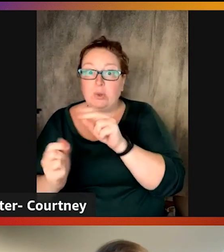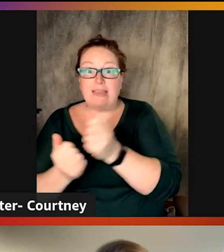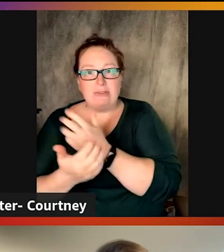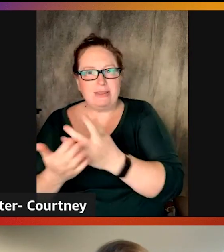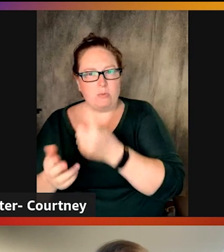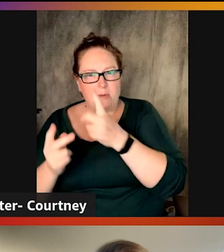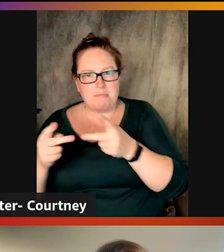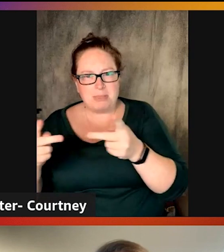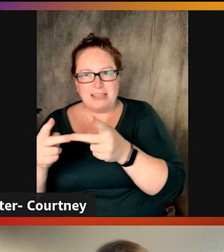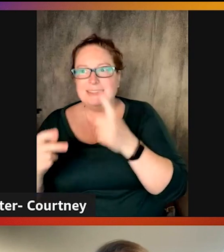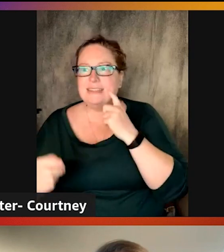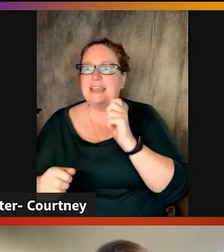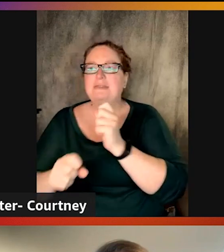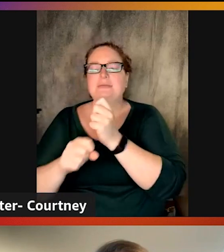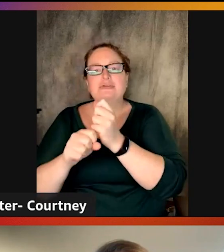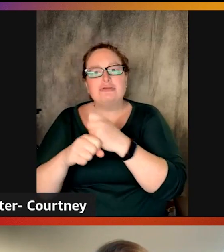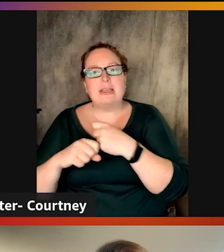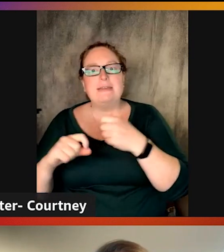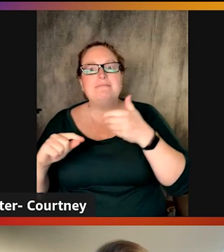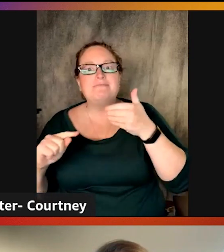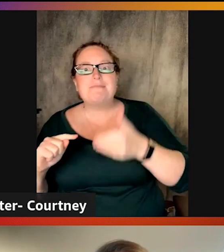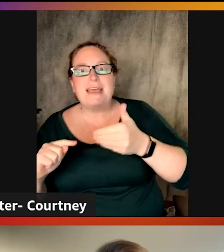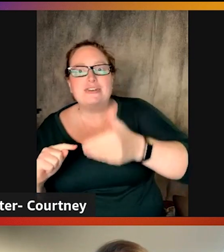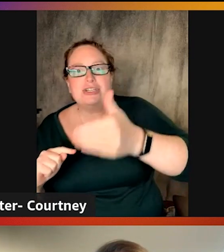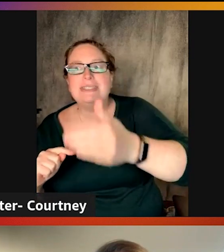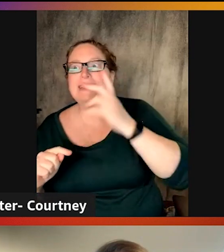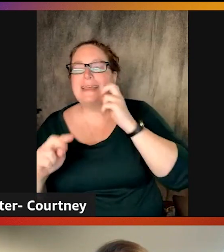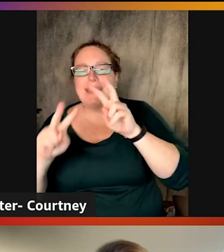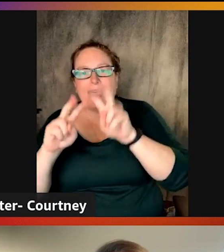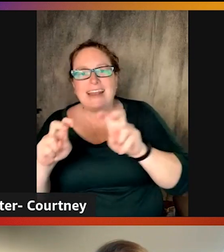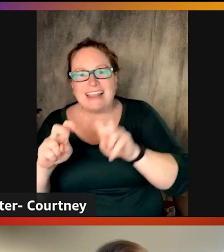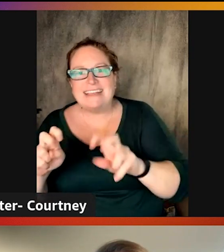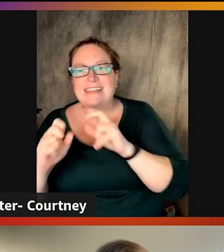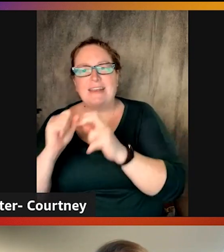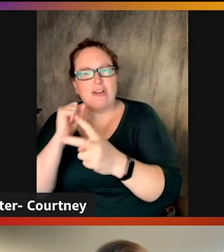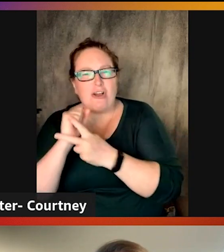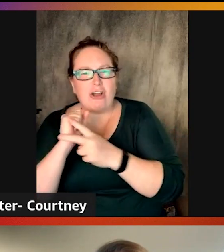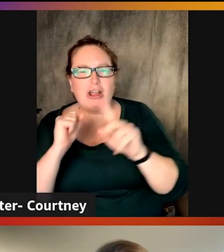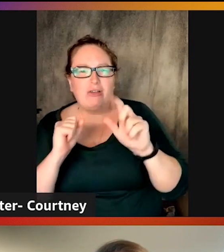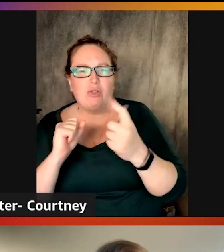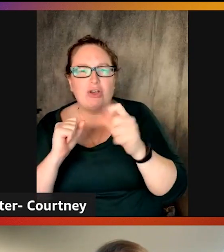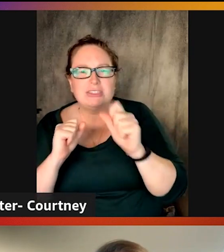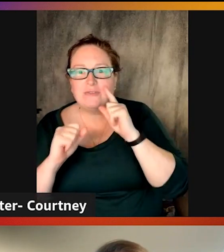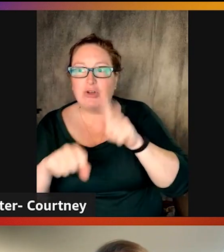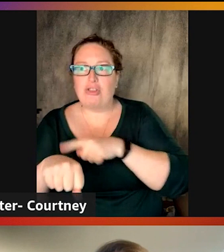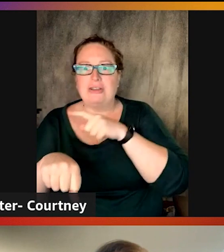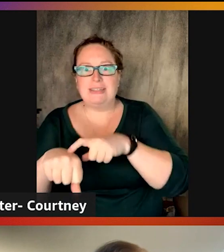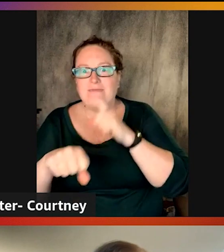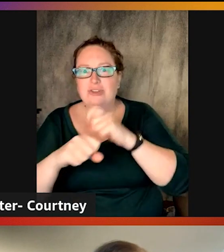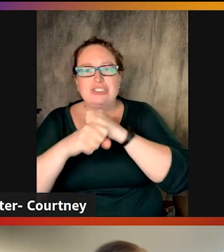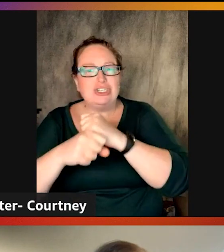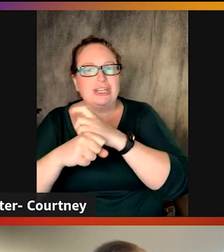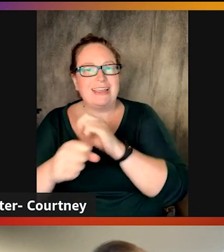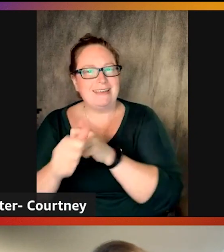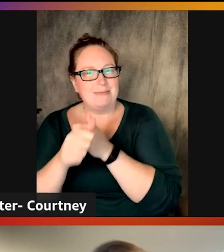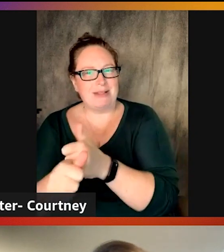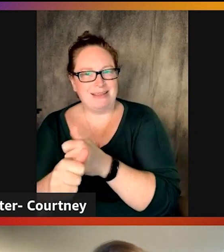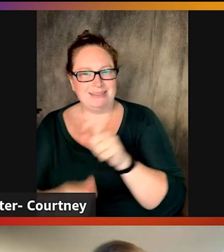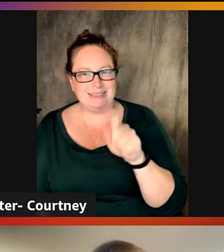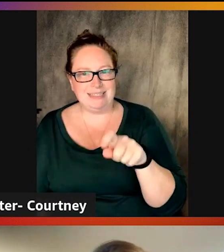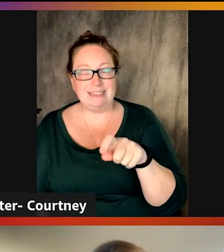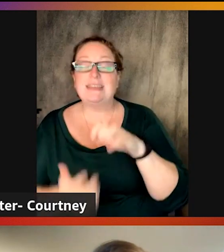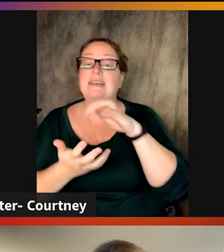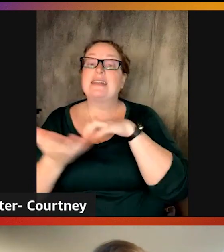and analyze them, and also archive your logs for a long period of time for your security and compliance needs. And CloudWatch Logs